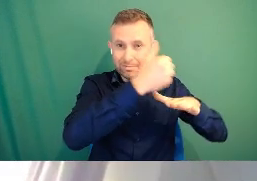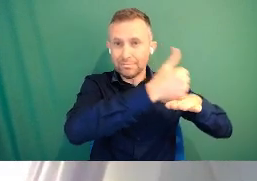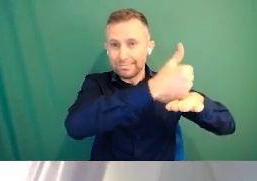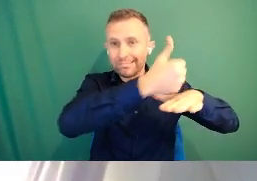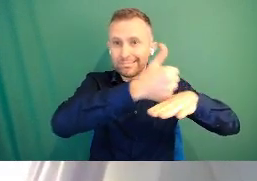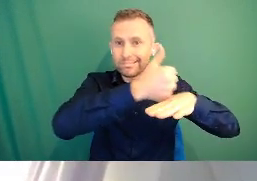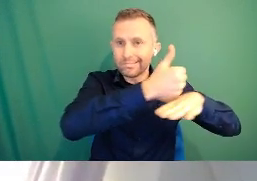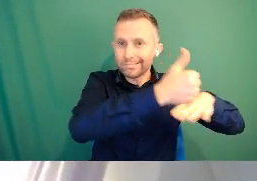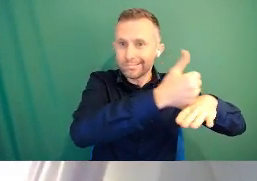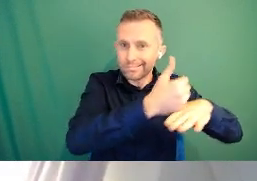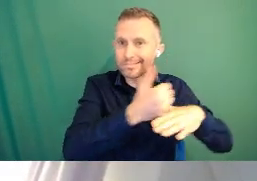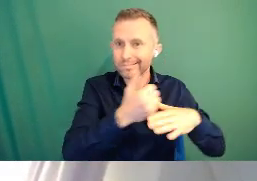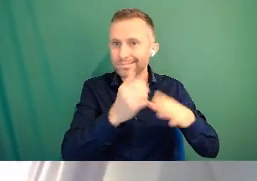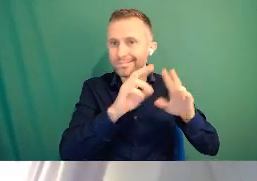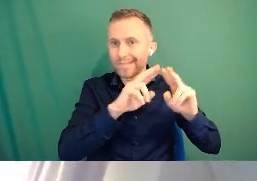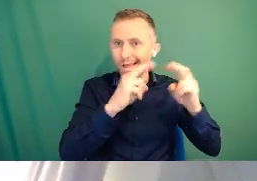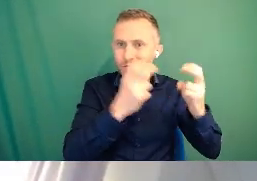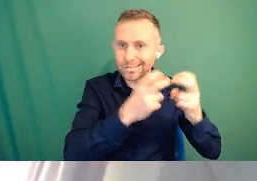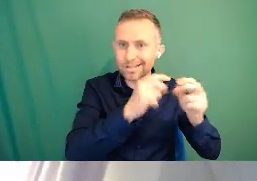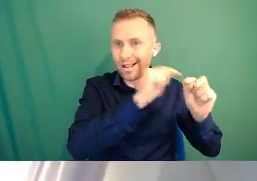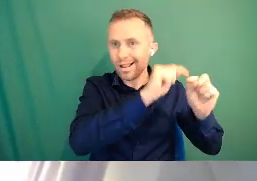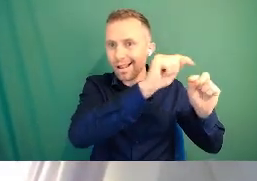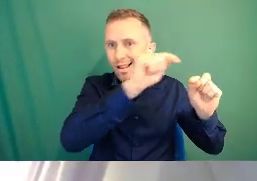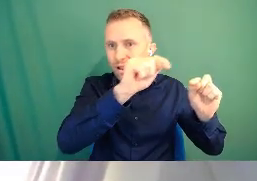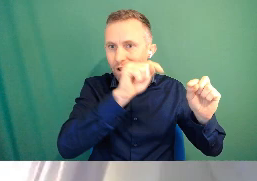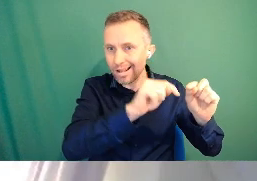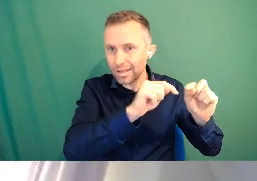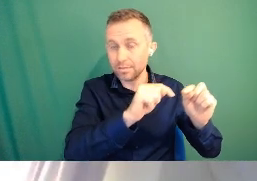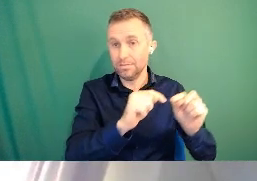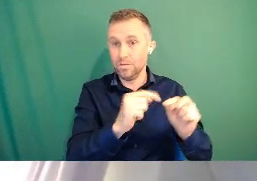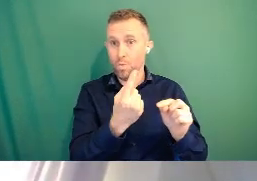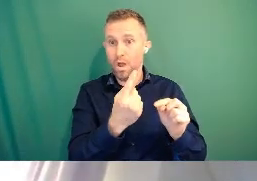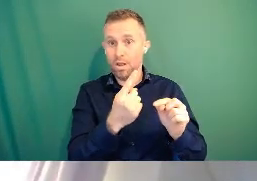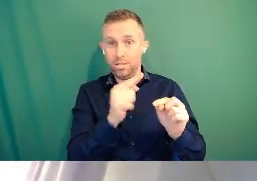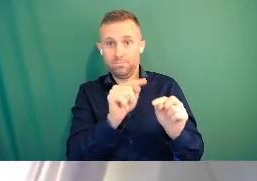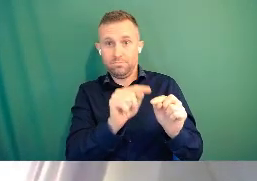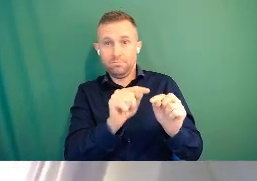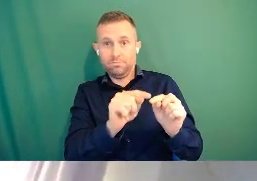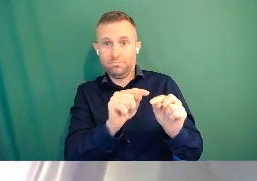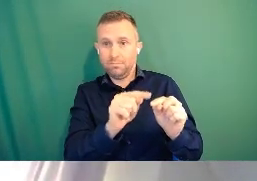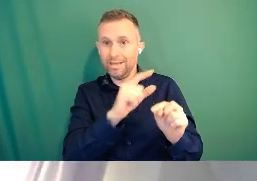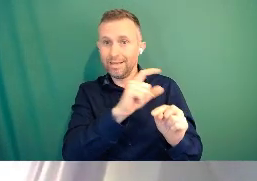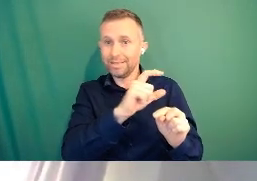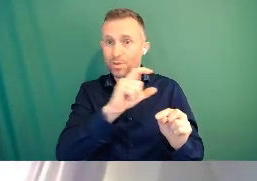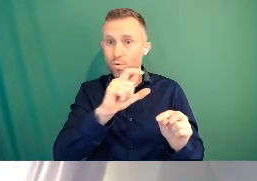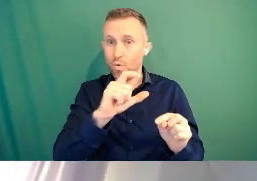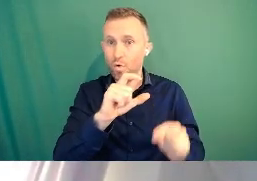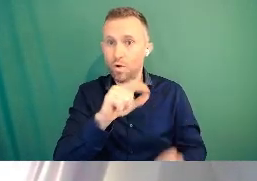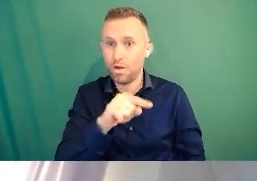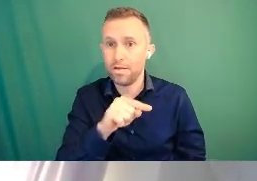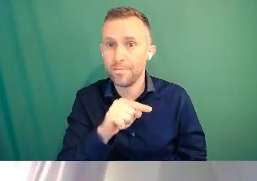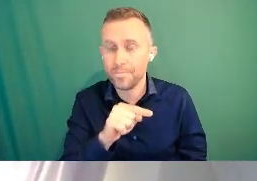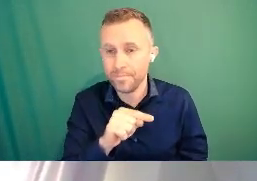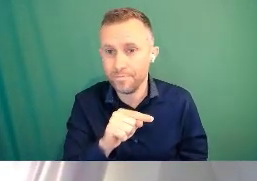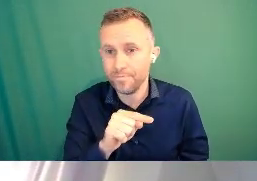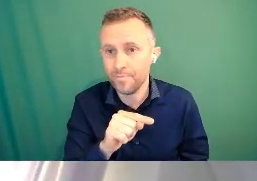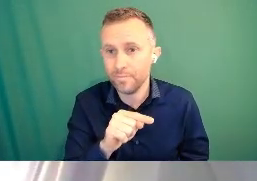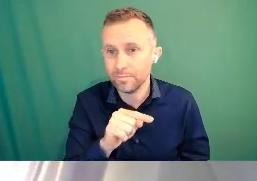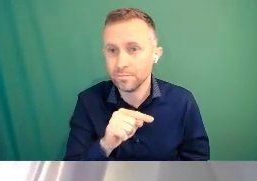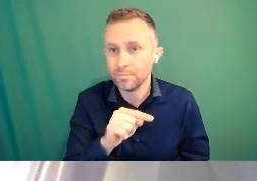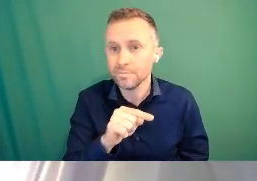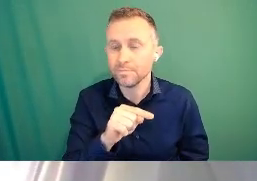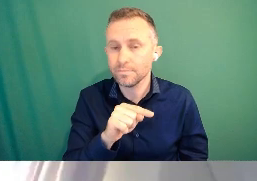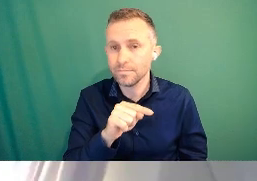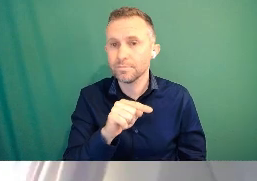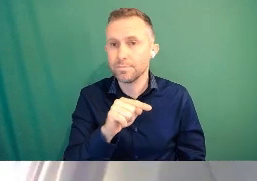important area of Glamorgan to make sure that the lands were protected, one of which was at Castell Coch. So at